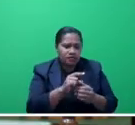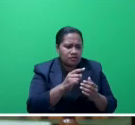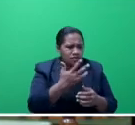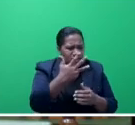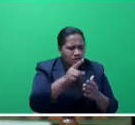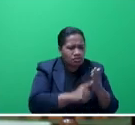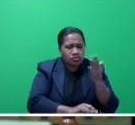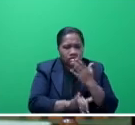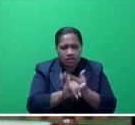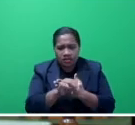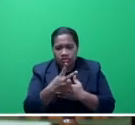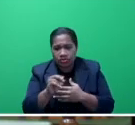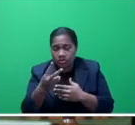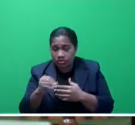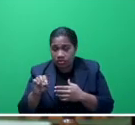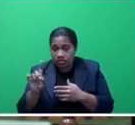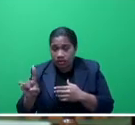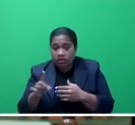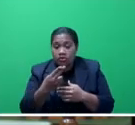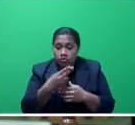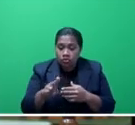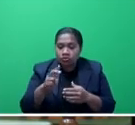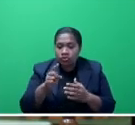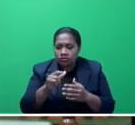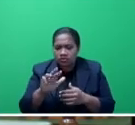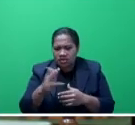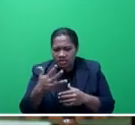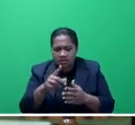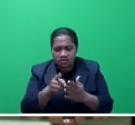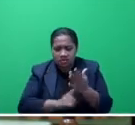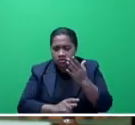2021 to 9 January 2023. An additional